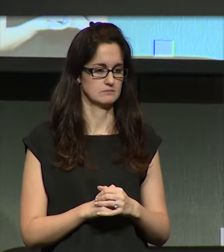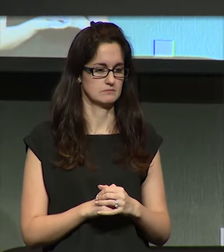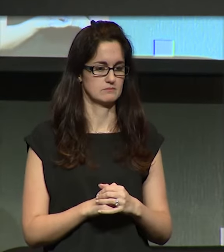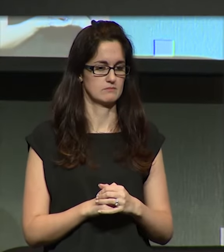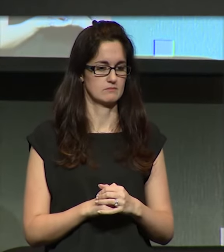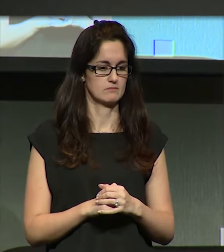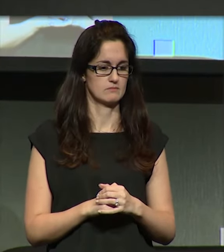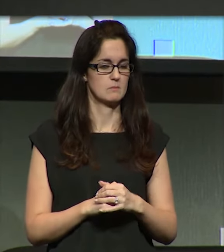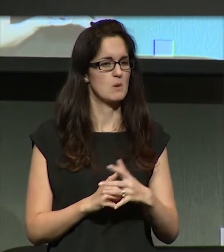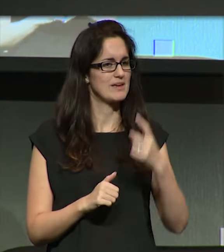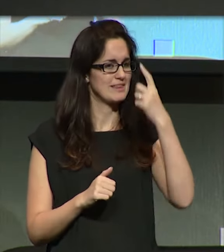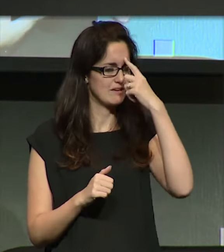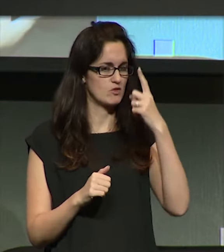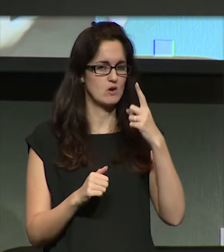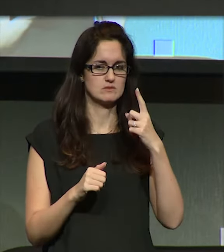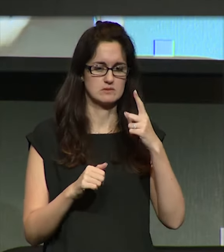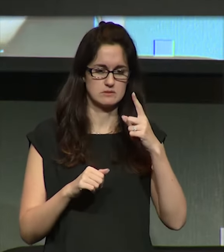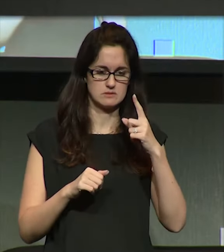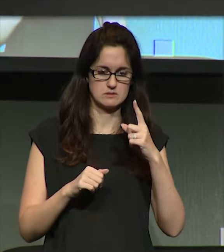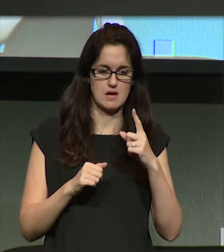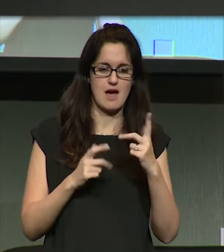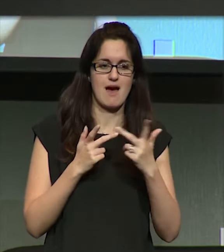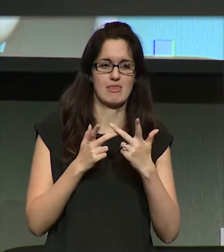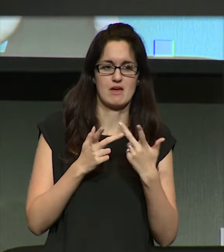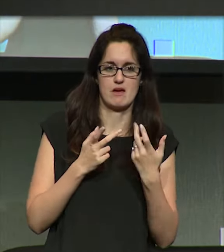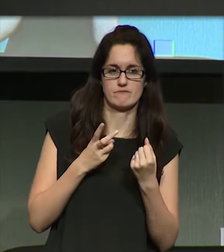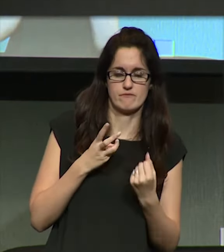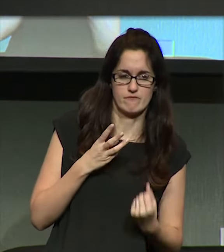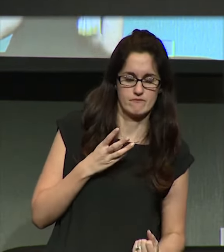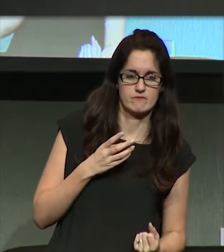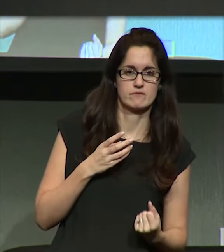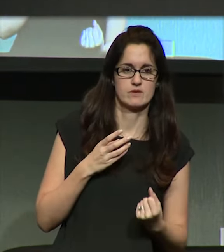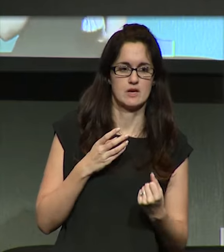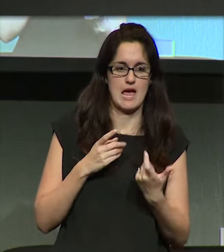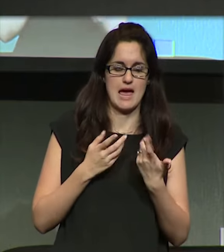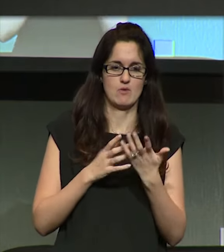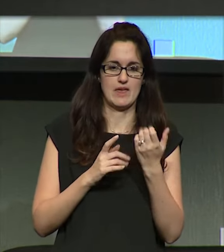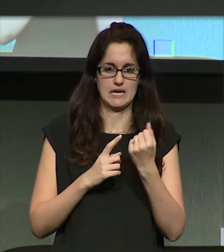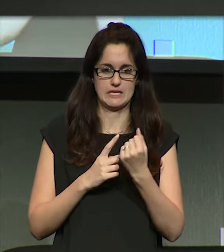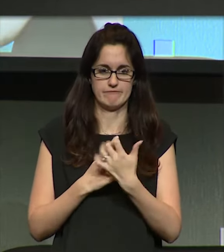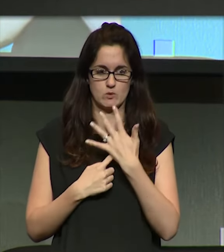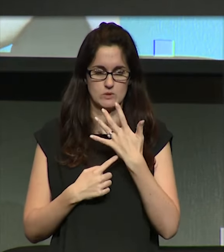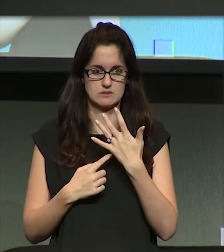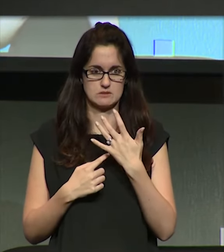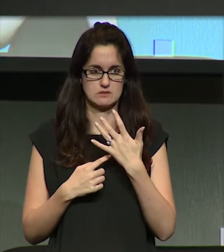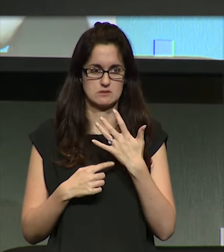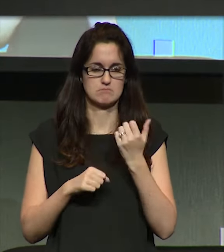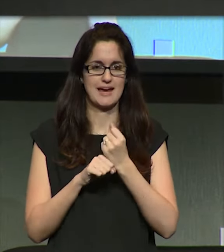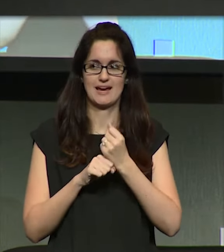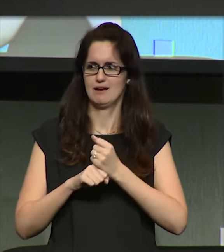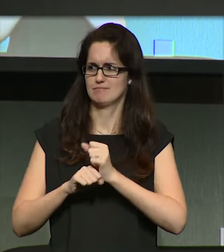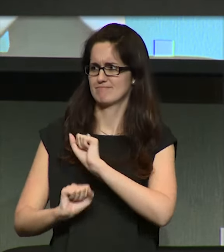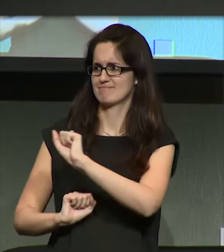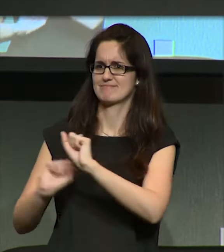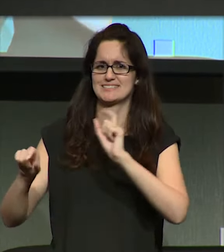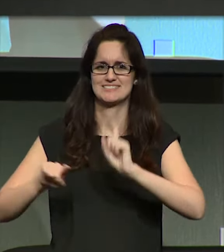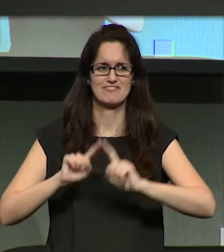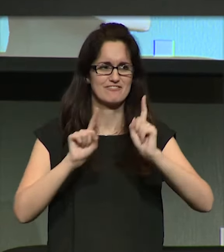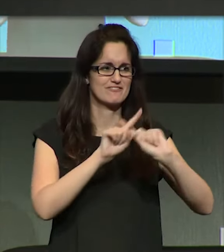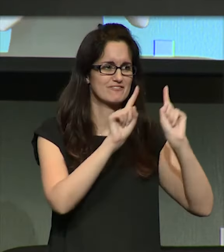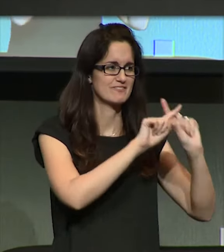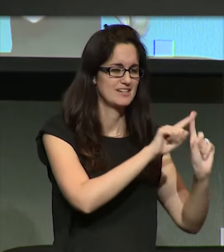But when we consider those mediations and when they're, how they're influenced, differences appear. Magnificent differences appear. And so